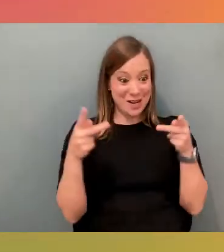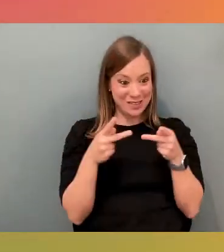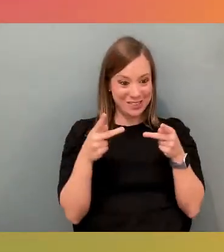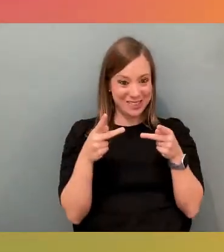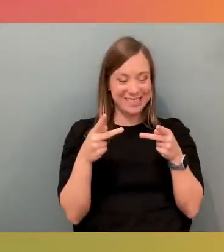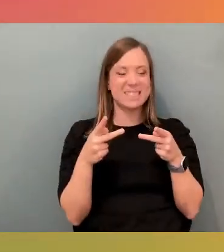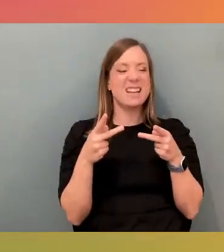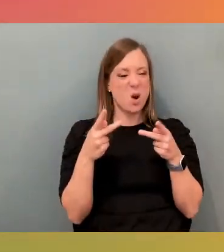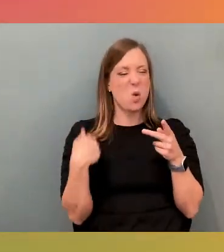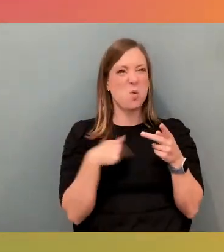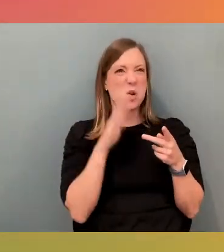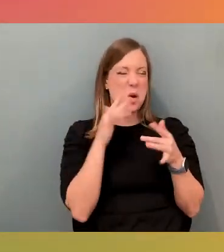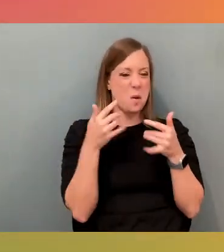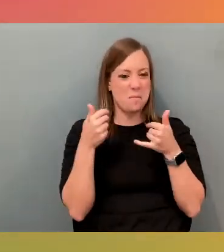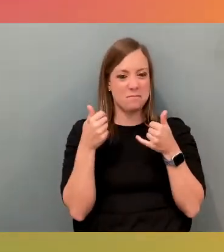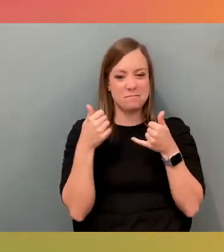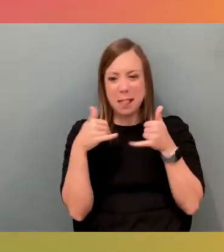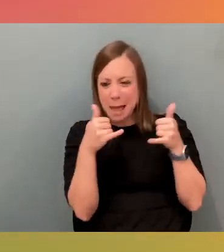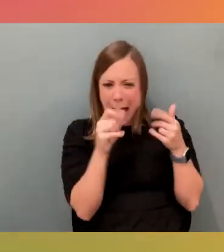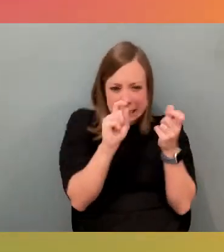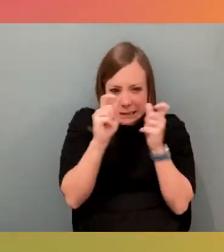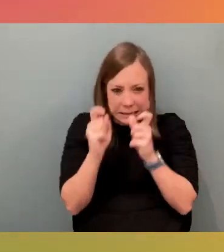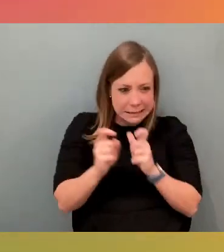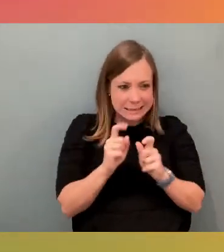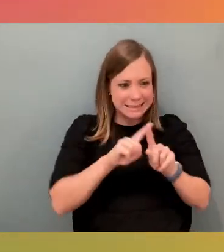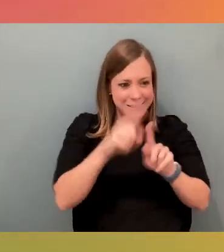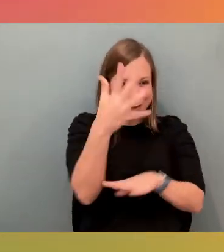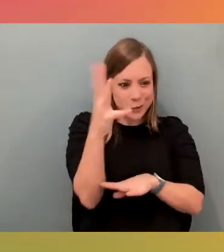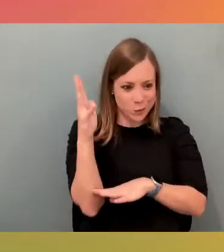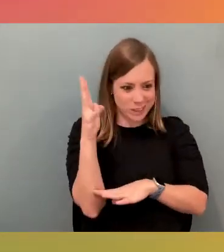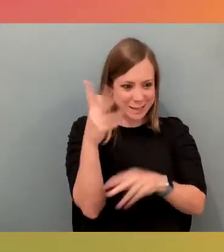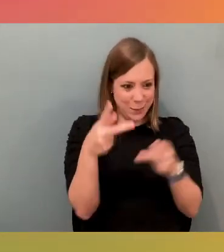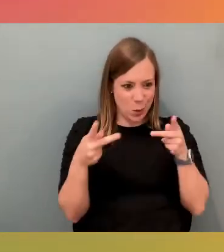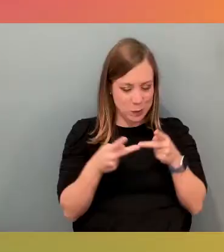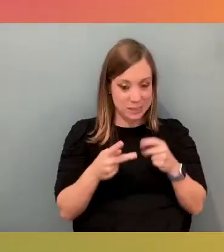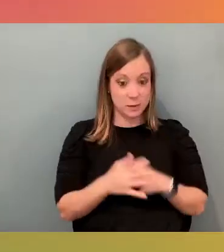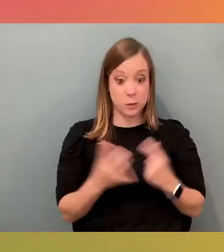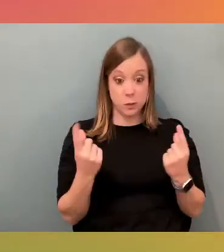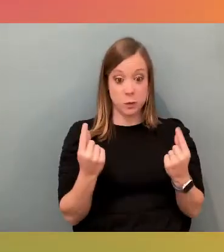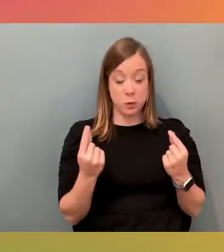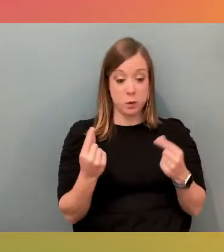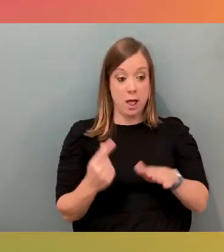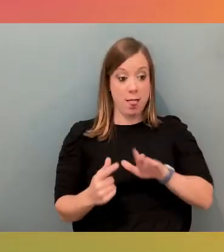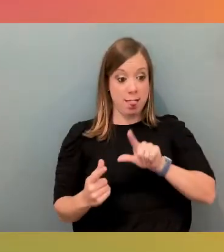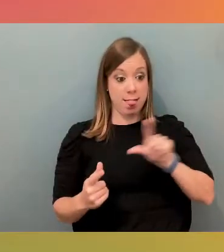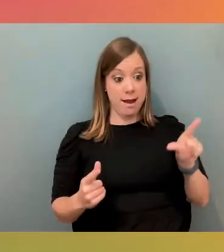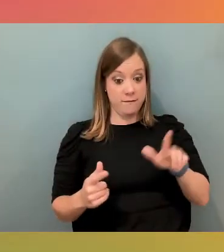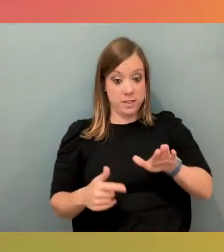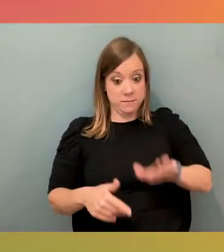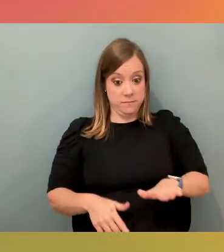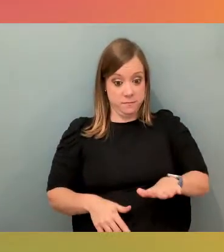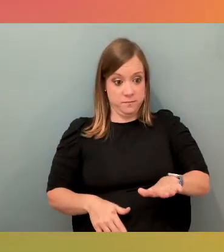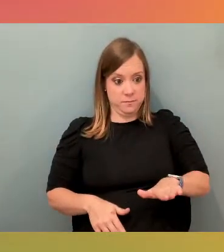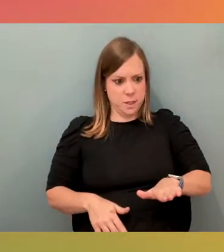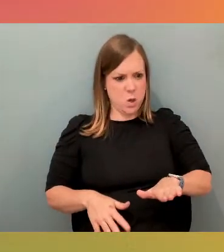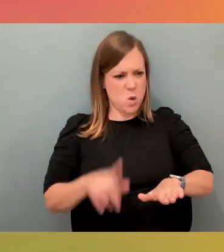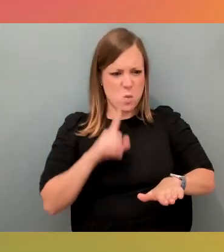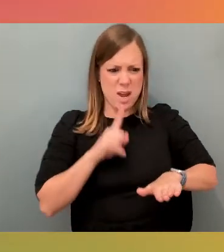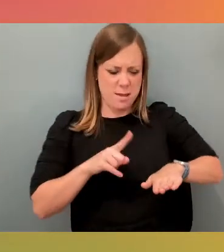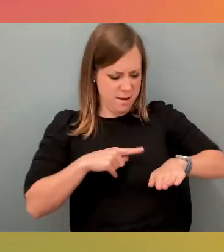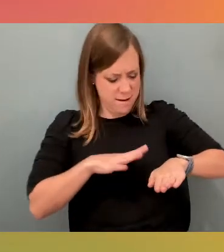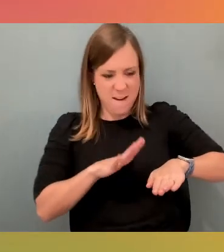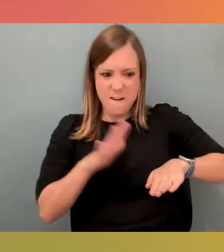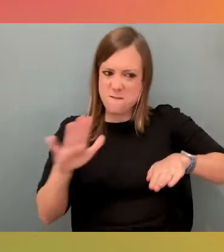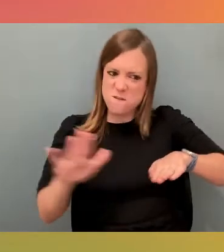play around with it today. So when you're ready, shift your weight to your left foot, really root down into all 4 corners of that